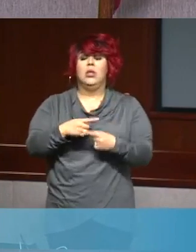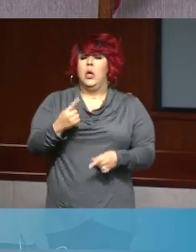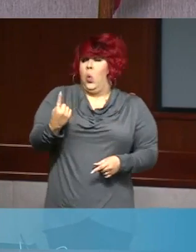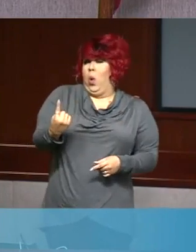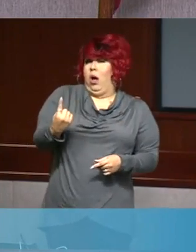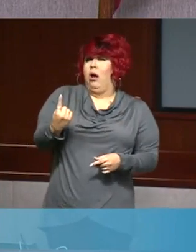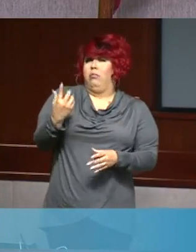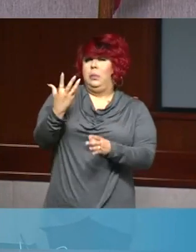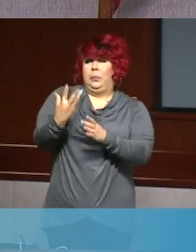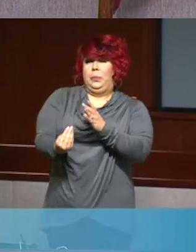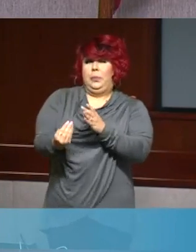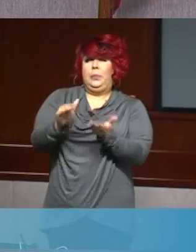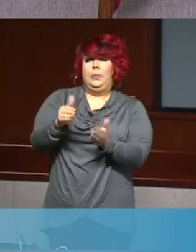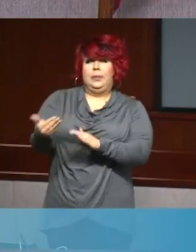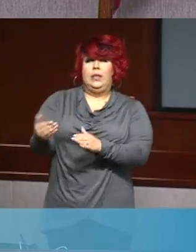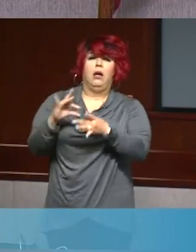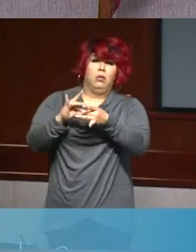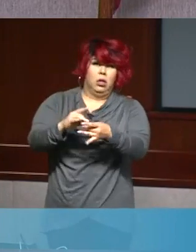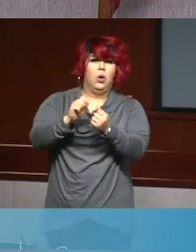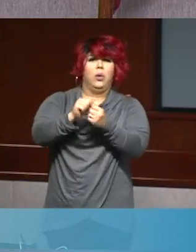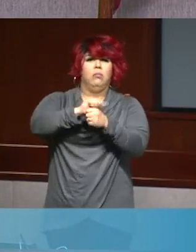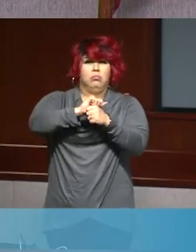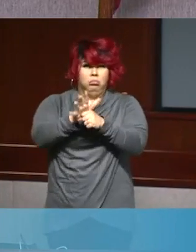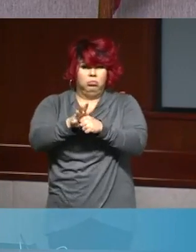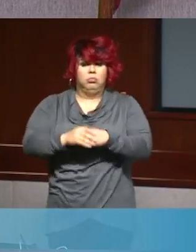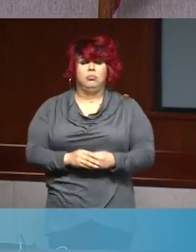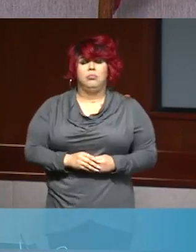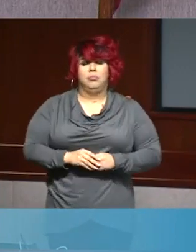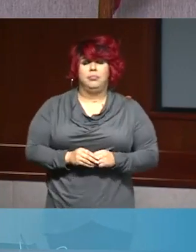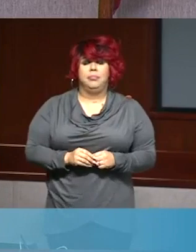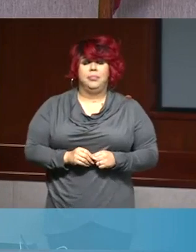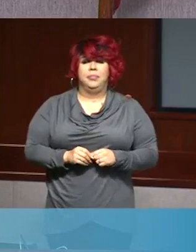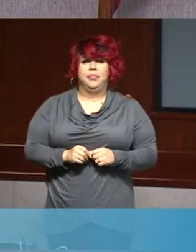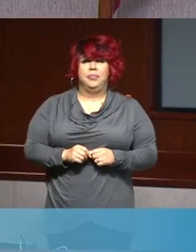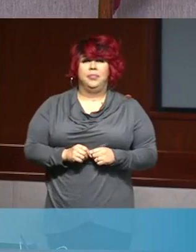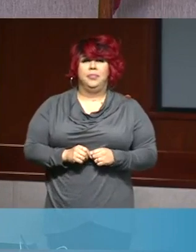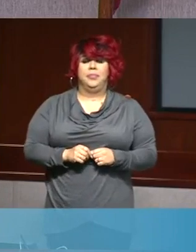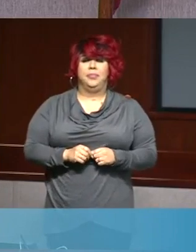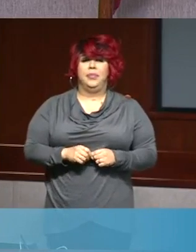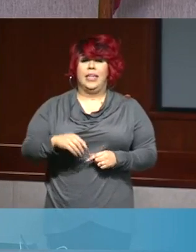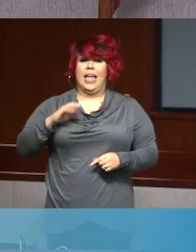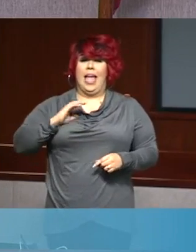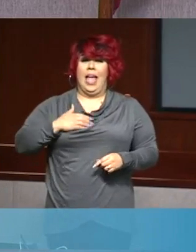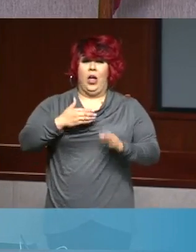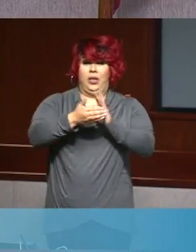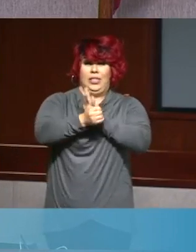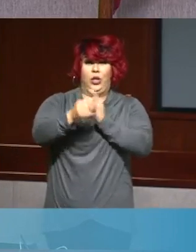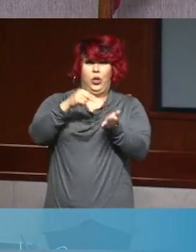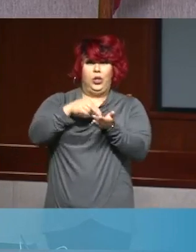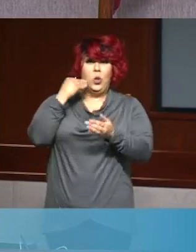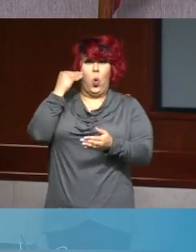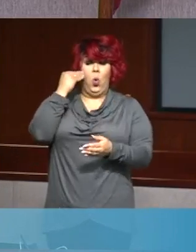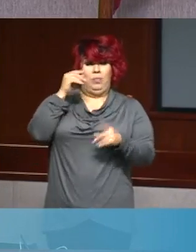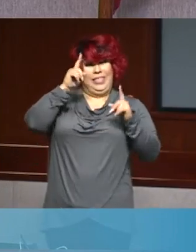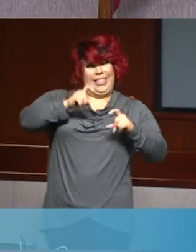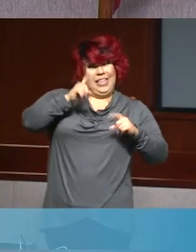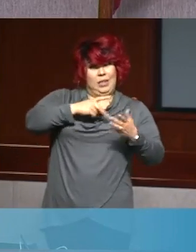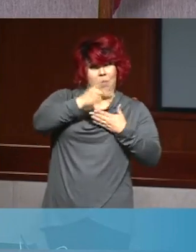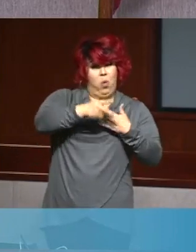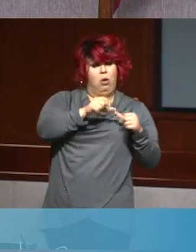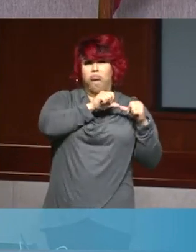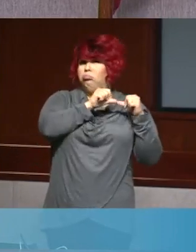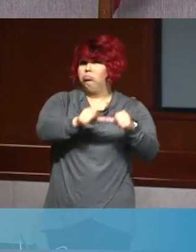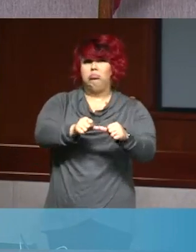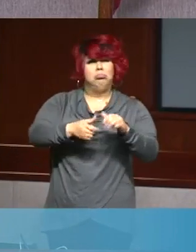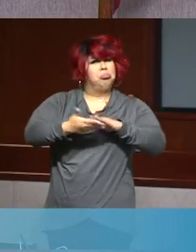1 death within their facility related to COVID-19. Our skilled nursing facility testing program remains